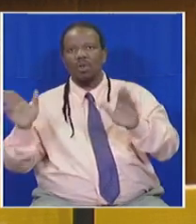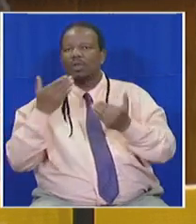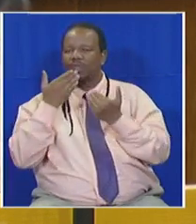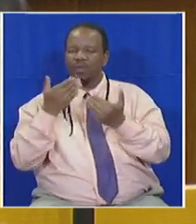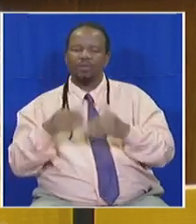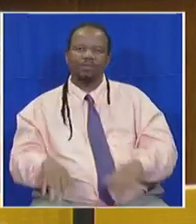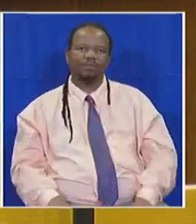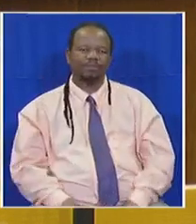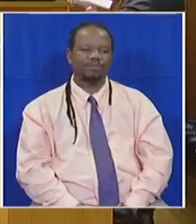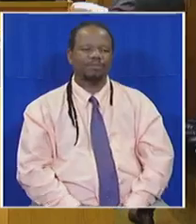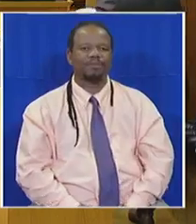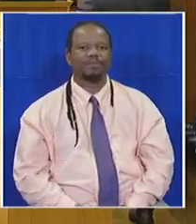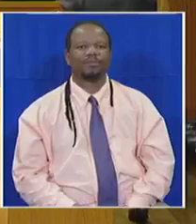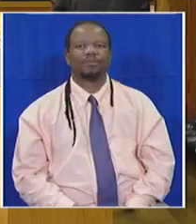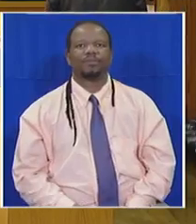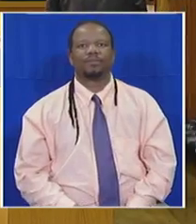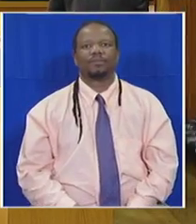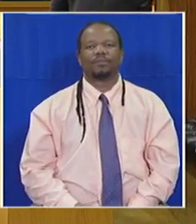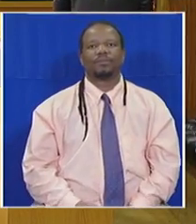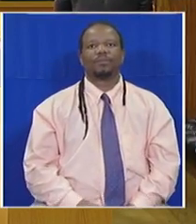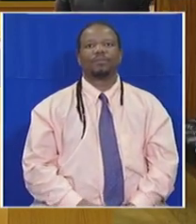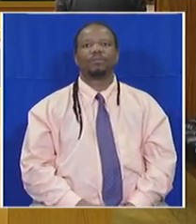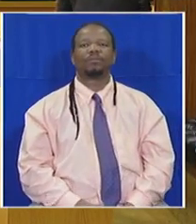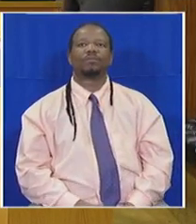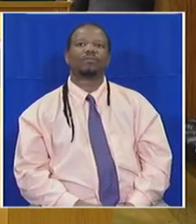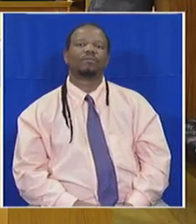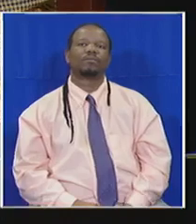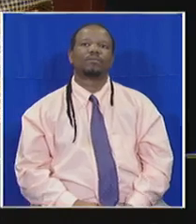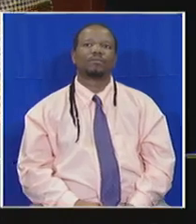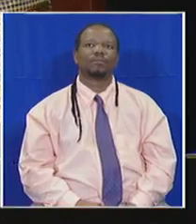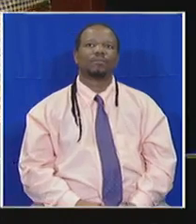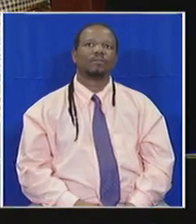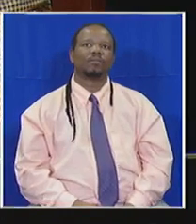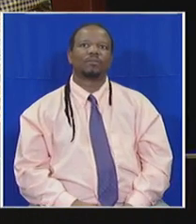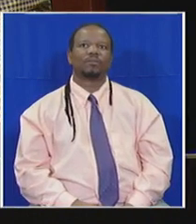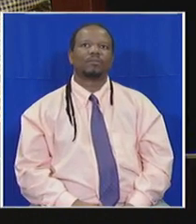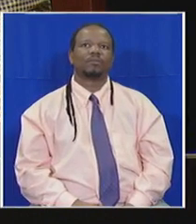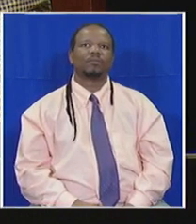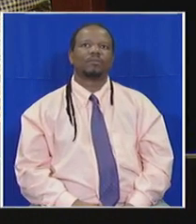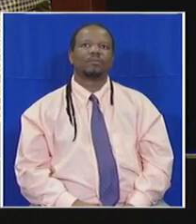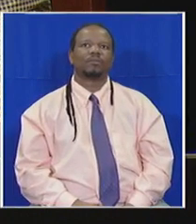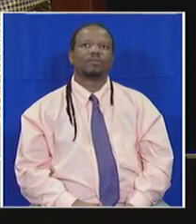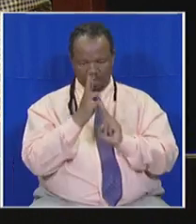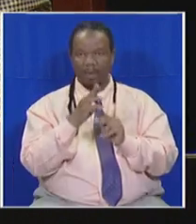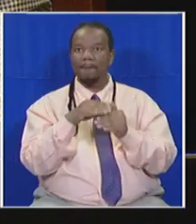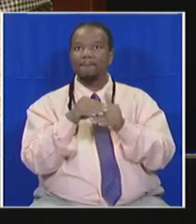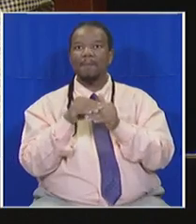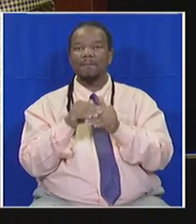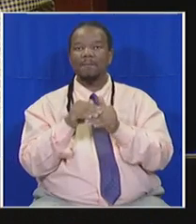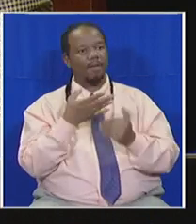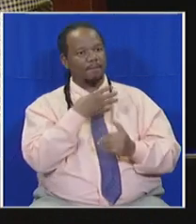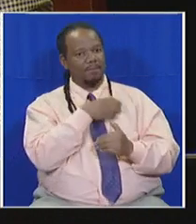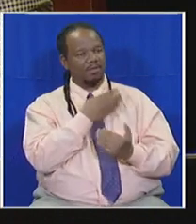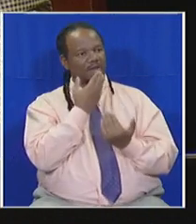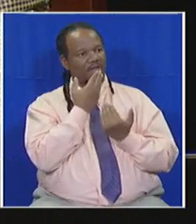very much. Thank you. Honorable members, let us thank the minister and the